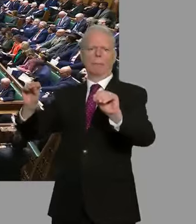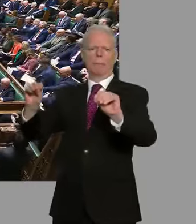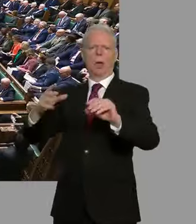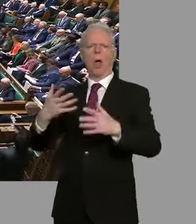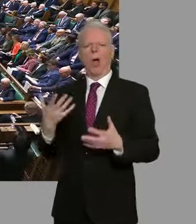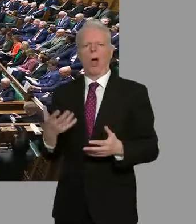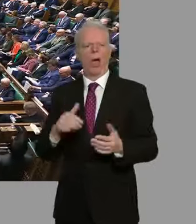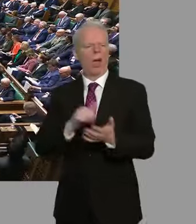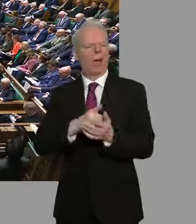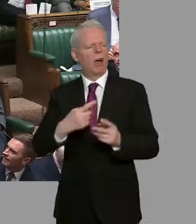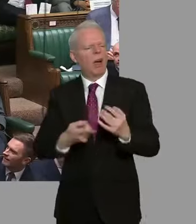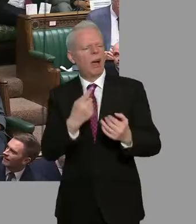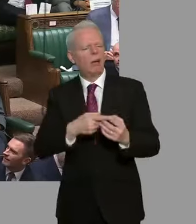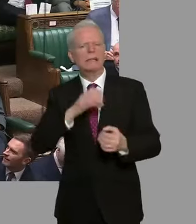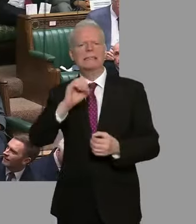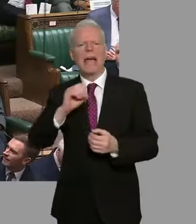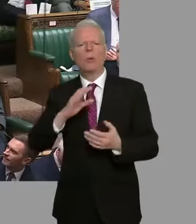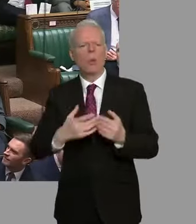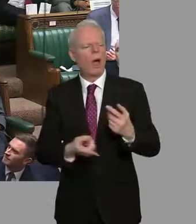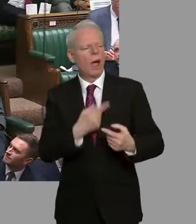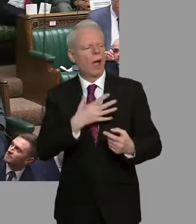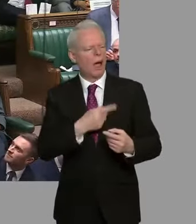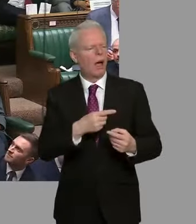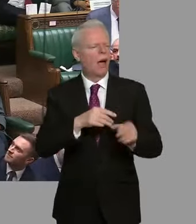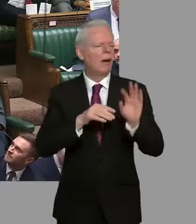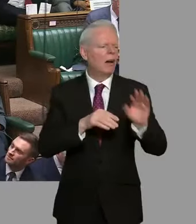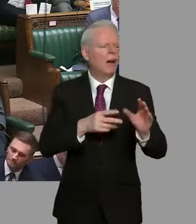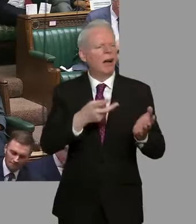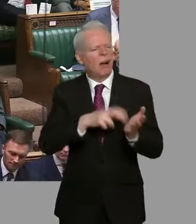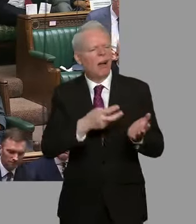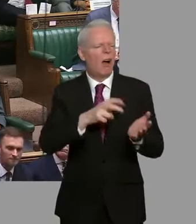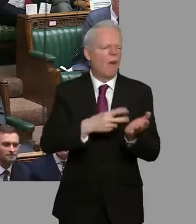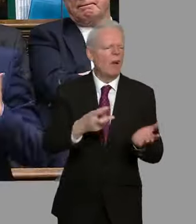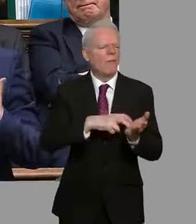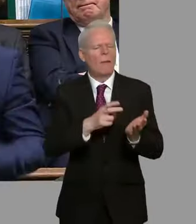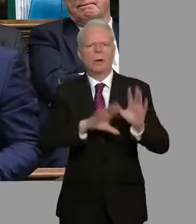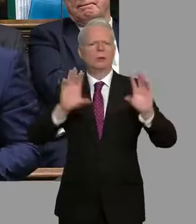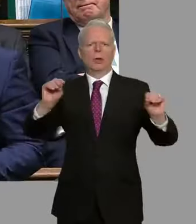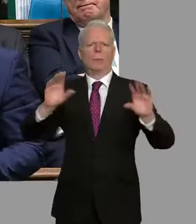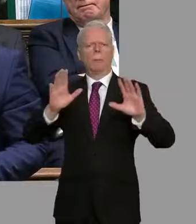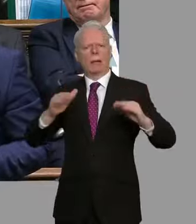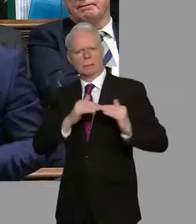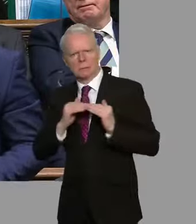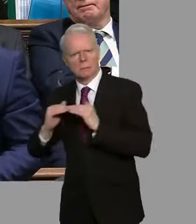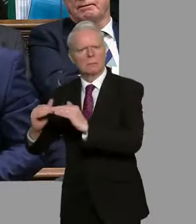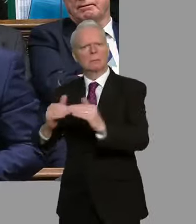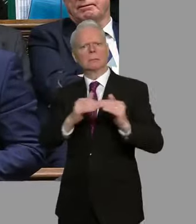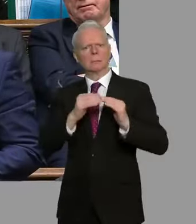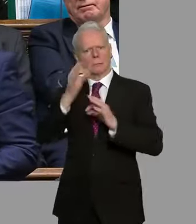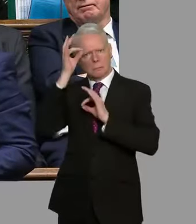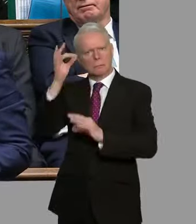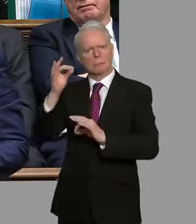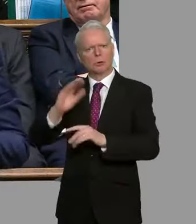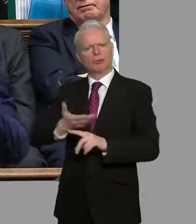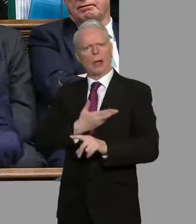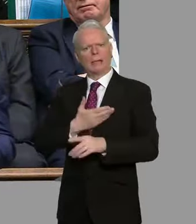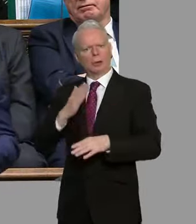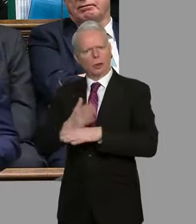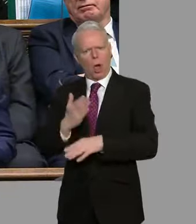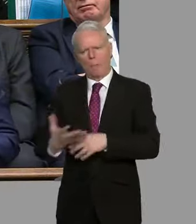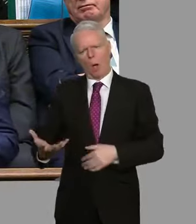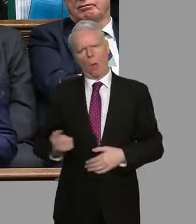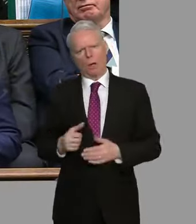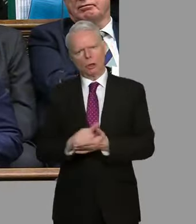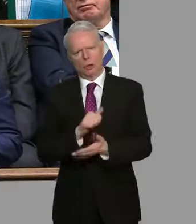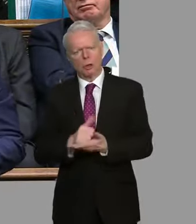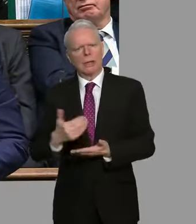Thank you, Mr. Speaker. Age UK Leicestershire have done a sterling job over the last few months, supporting pensioners who have lost the winter fuel payment as a result of his